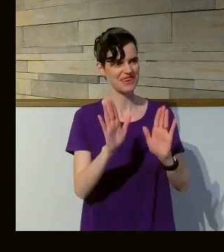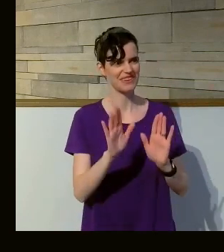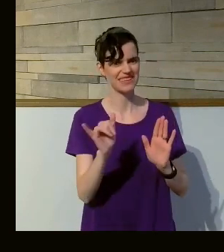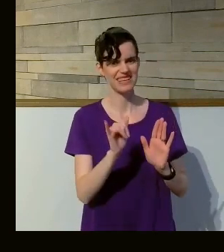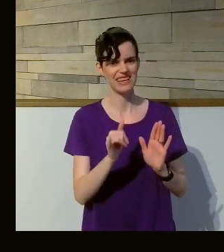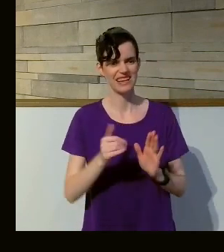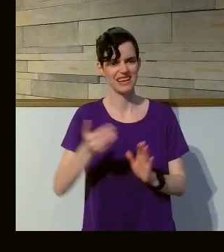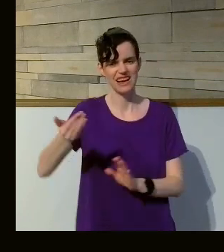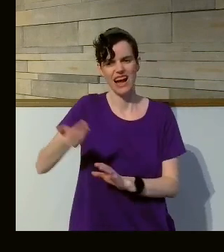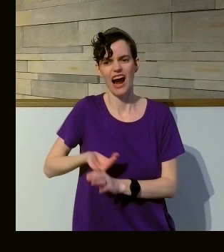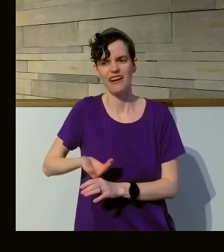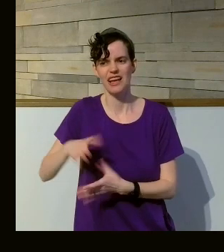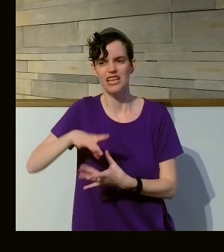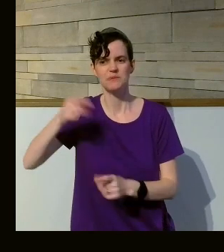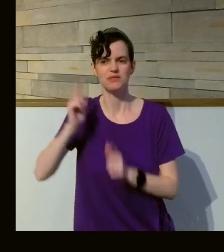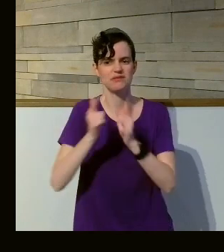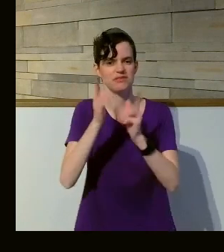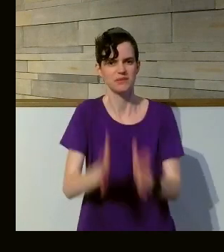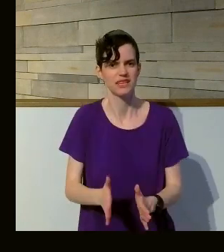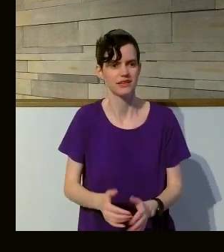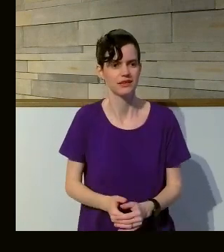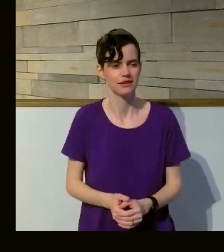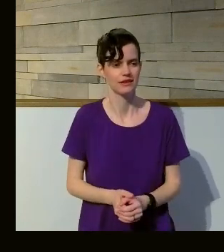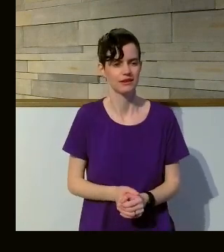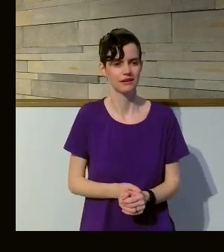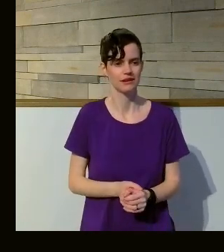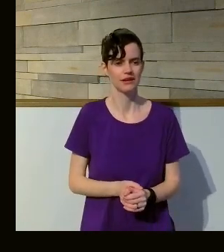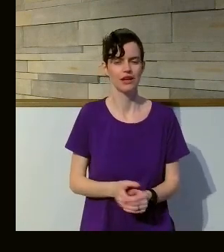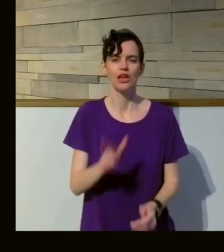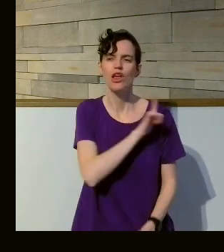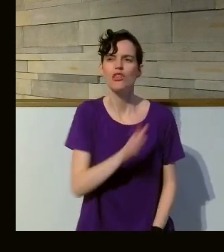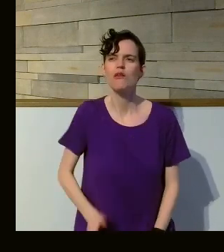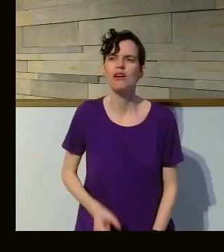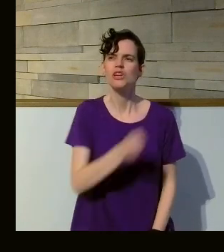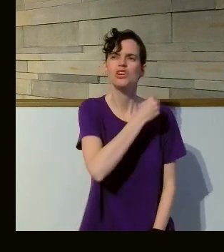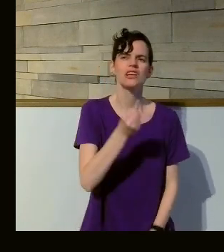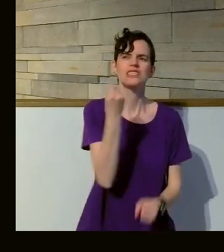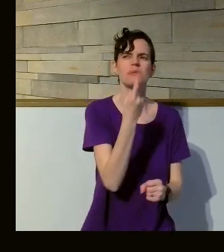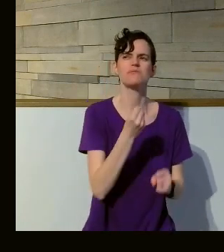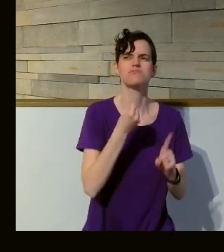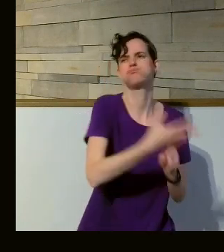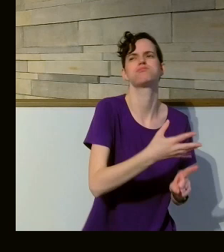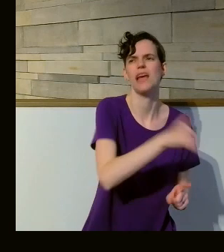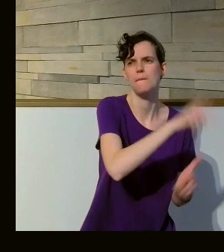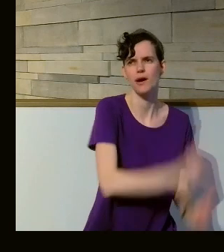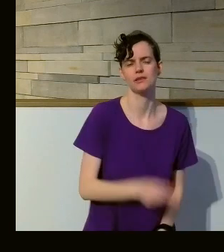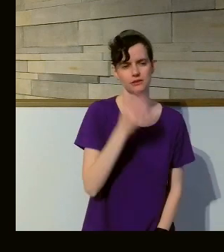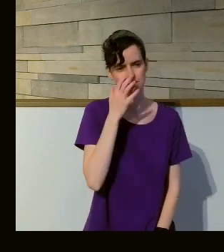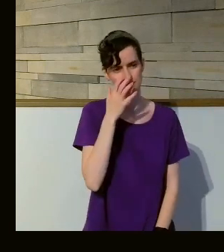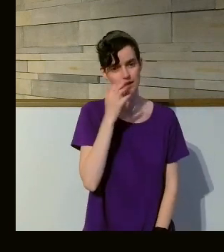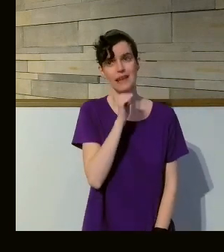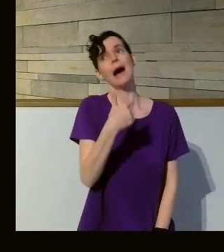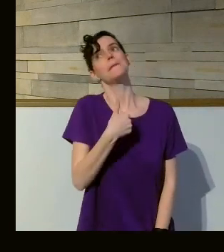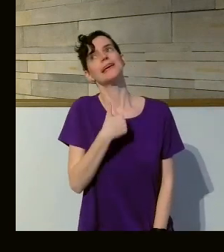hiring a spiritual hitman, right? Lord, get somebody really evil to go after that person. All right, yeah. Not